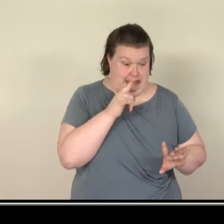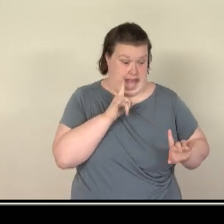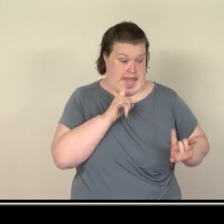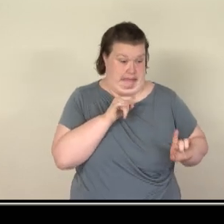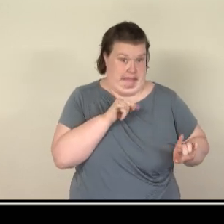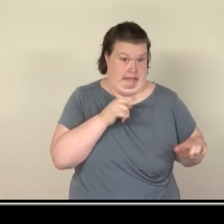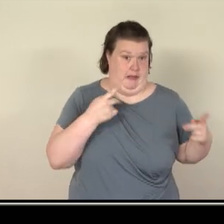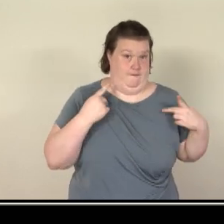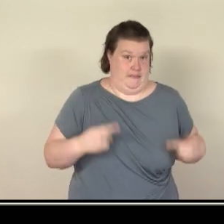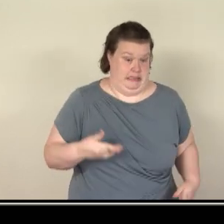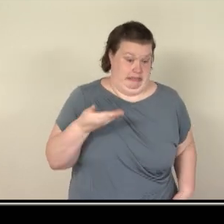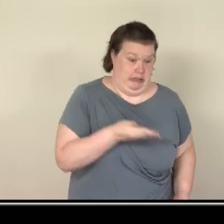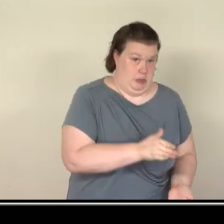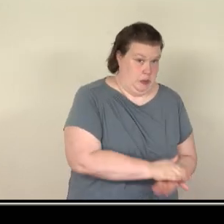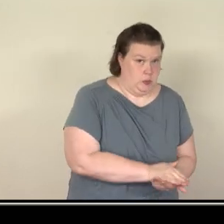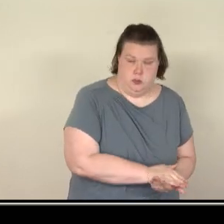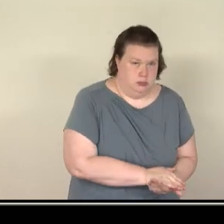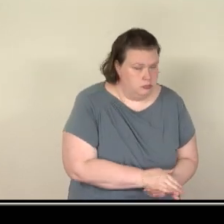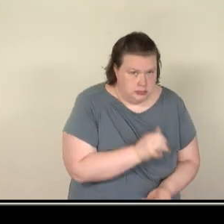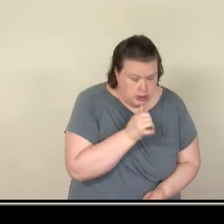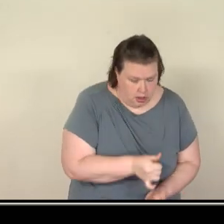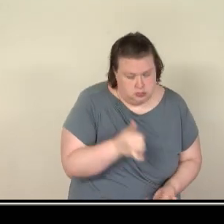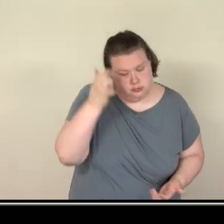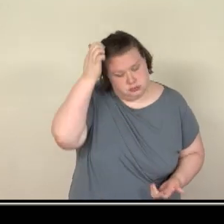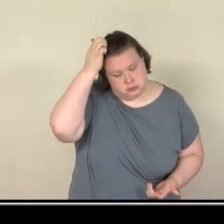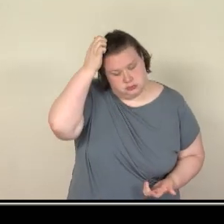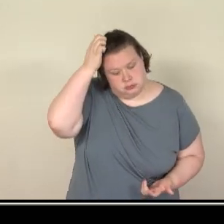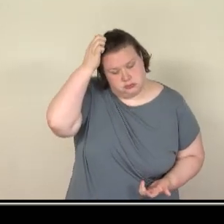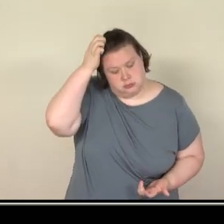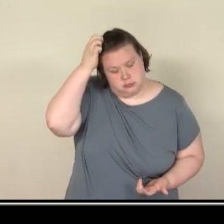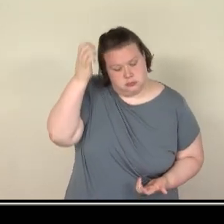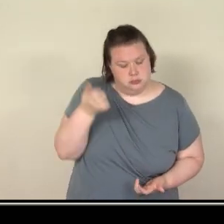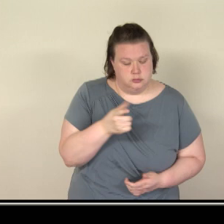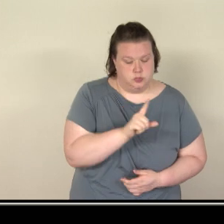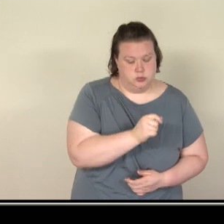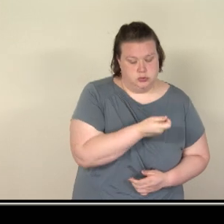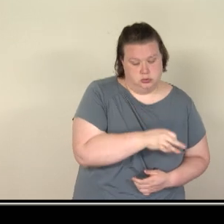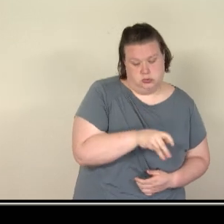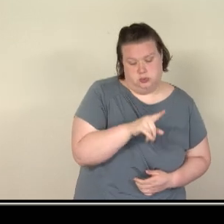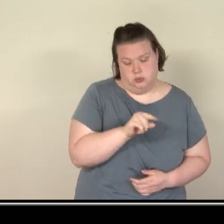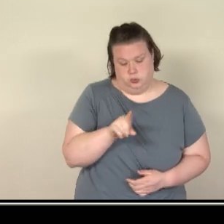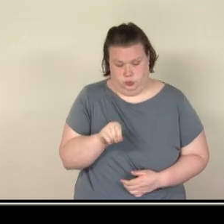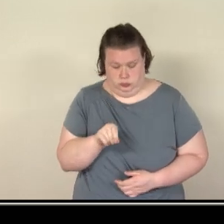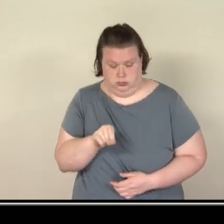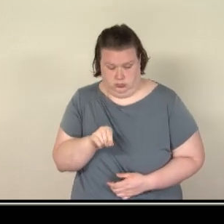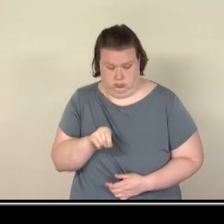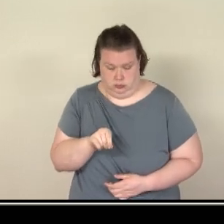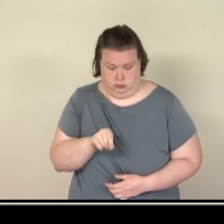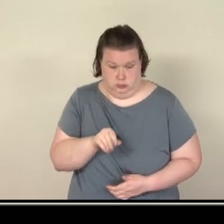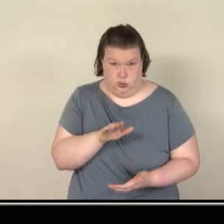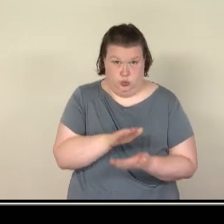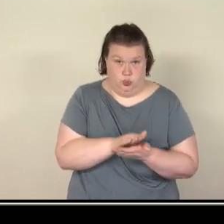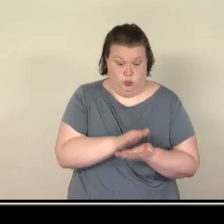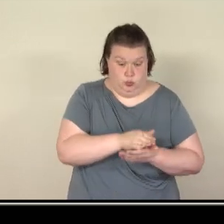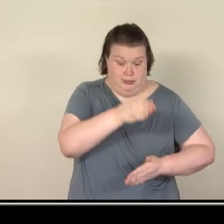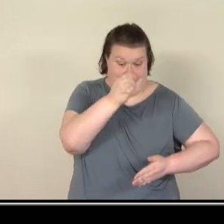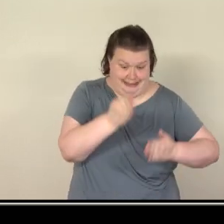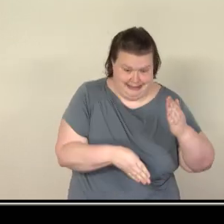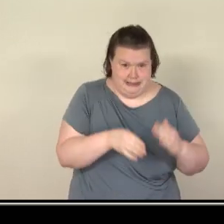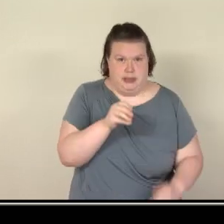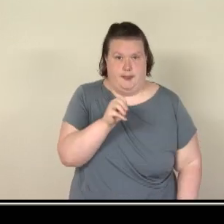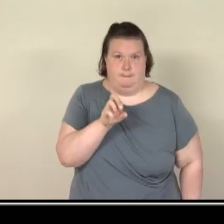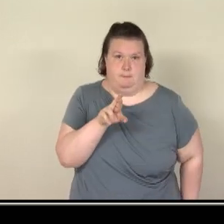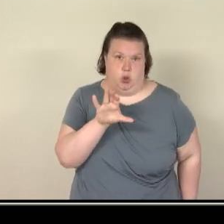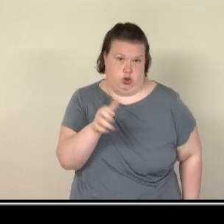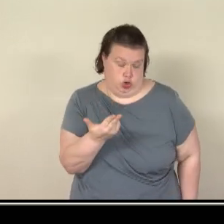attending school. You look at that first year, 2019-20, because we ended school in